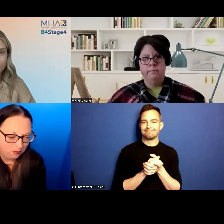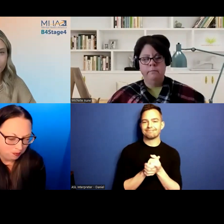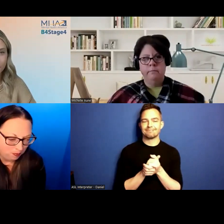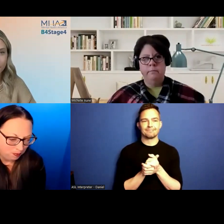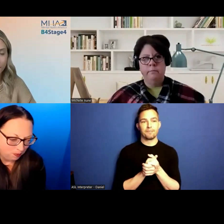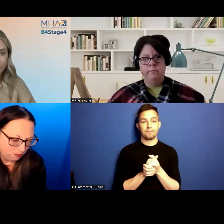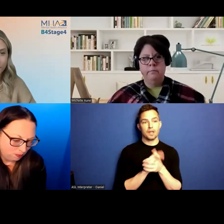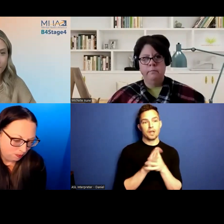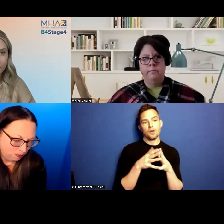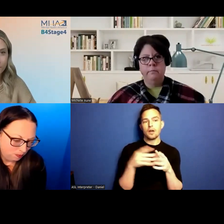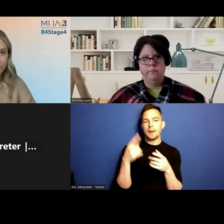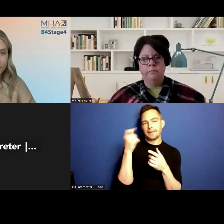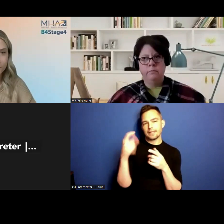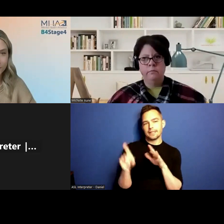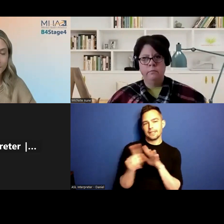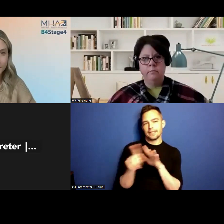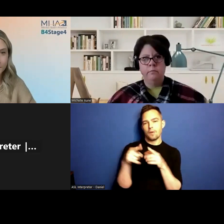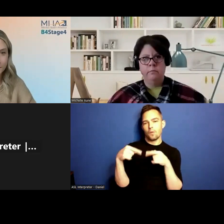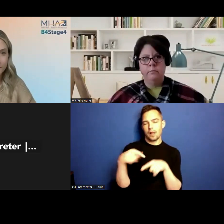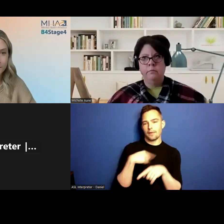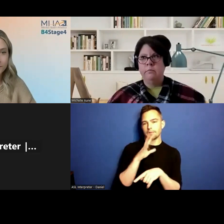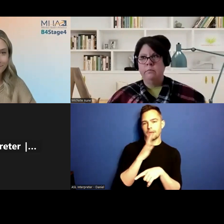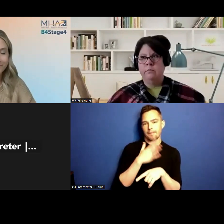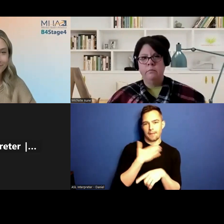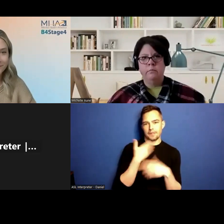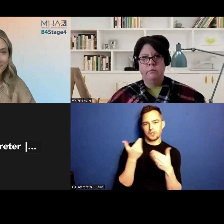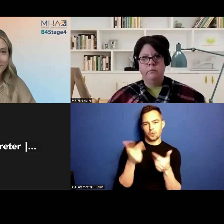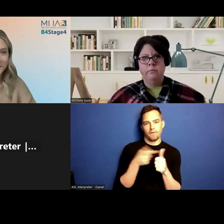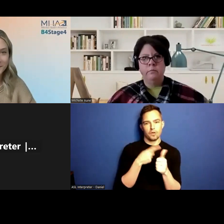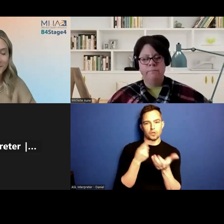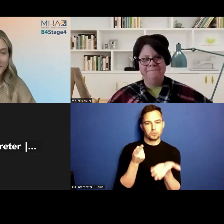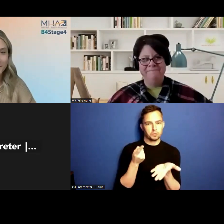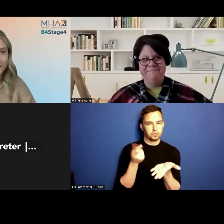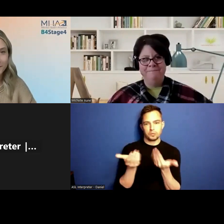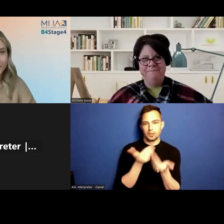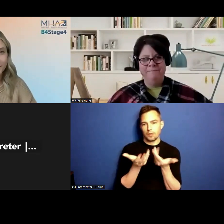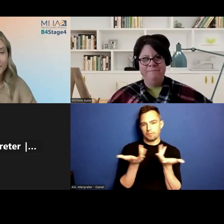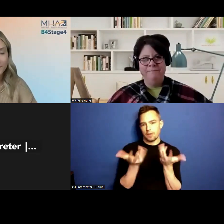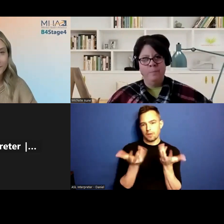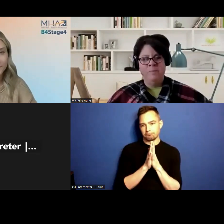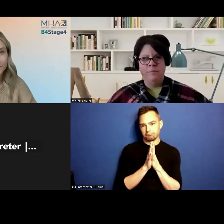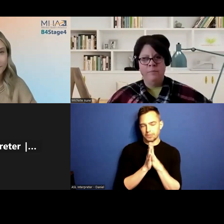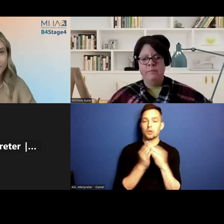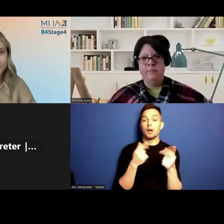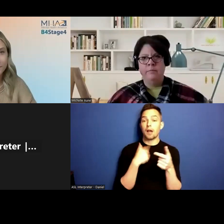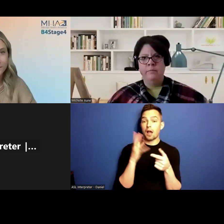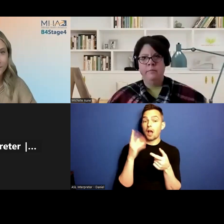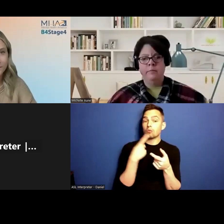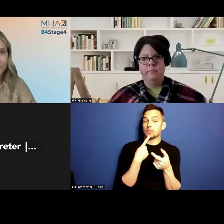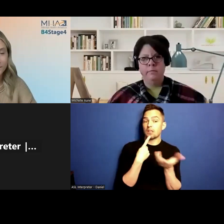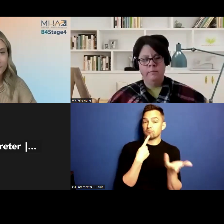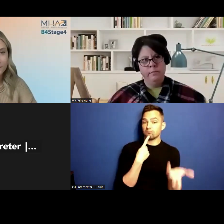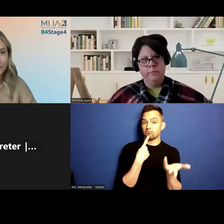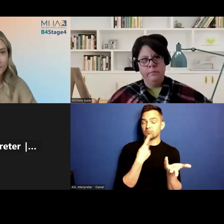Well, I mean, since it came up when I was speaking, I'm happy to go first anyway. And I would say,